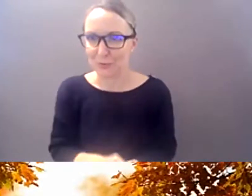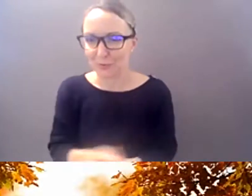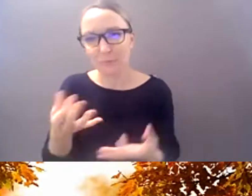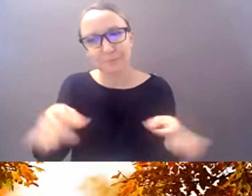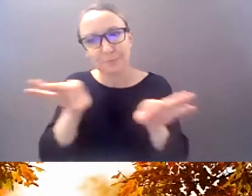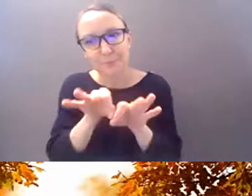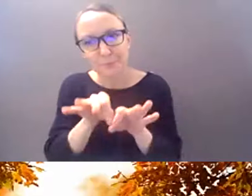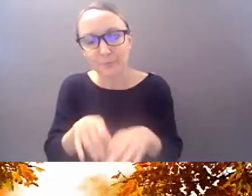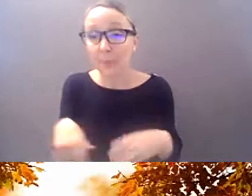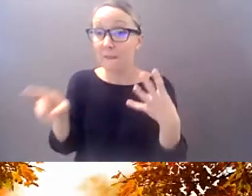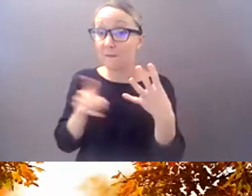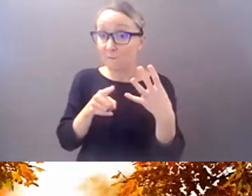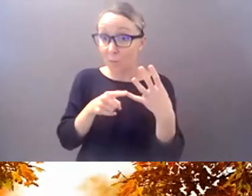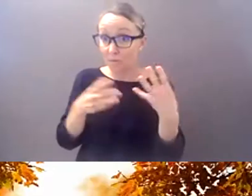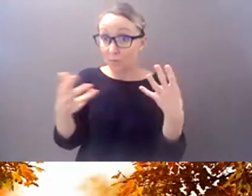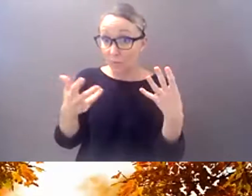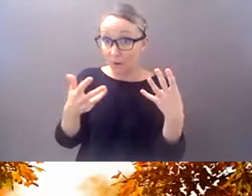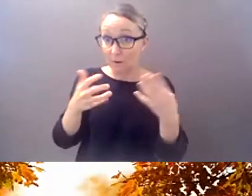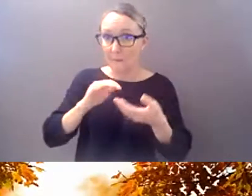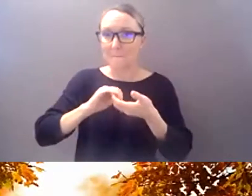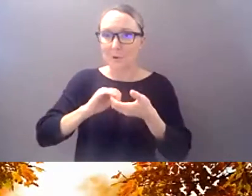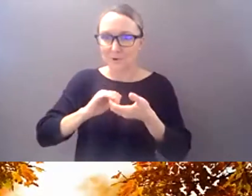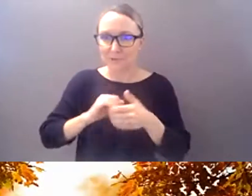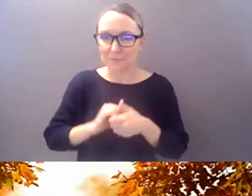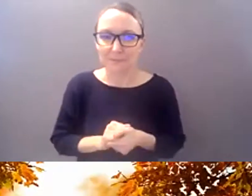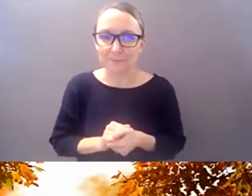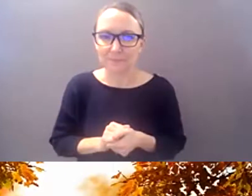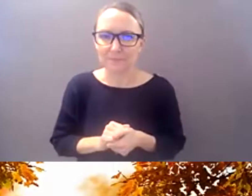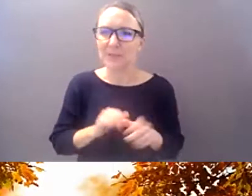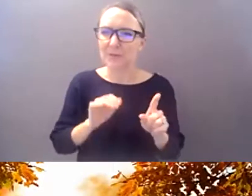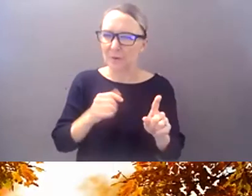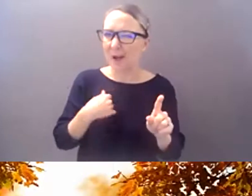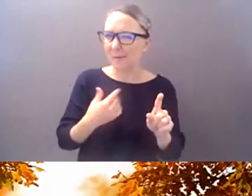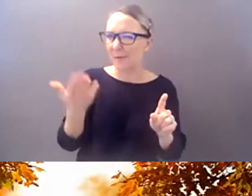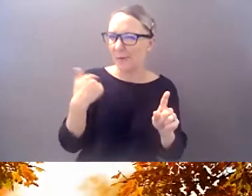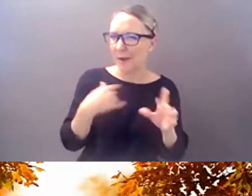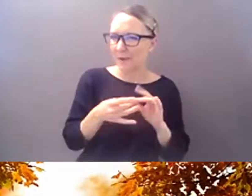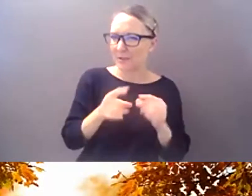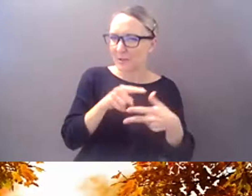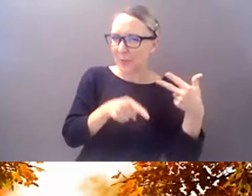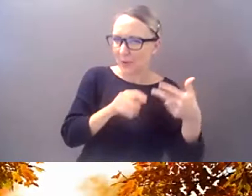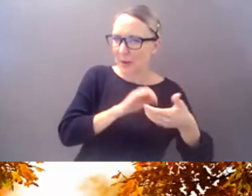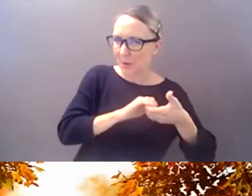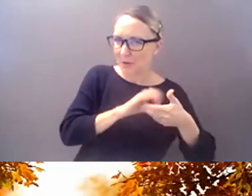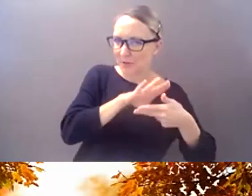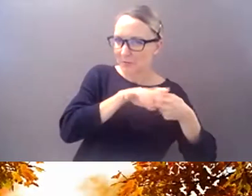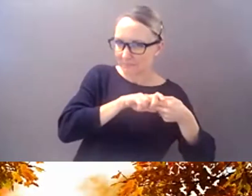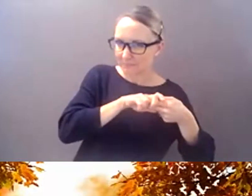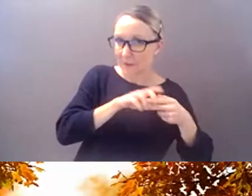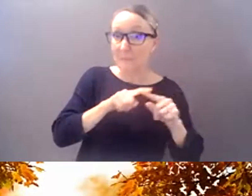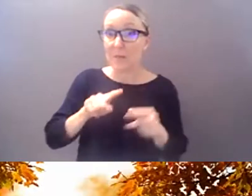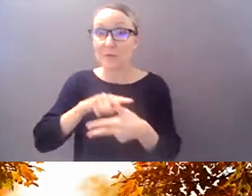key piece is partnerships. In addition to the key partnerships that I spoke about earlier, there are 3